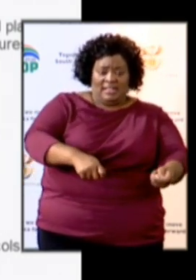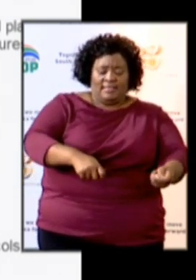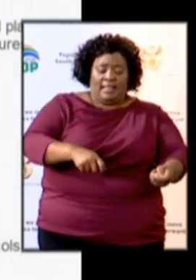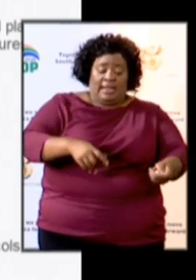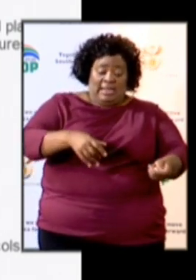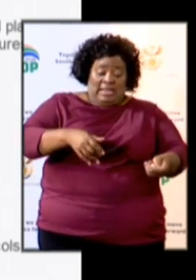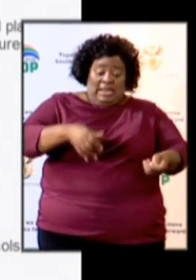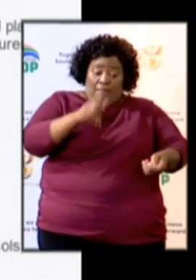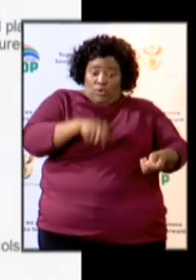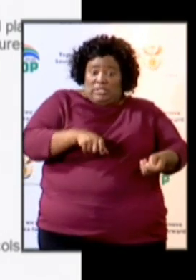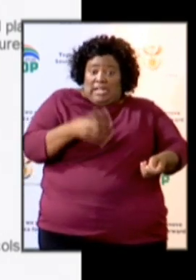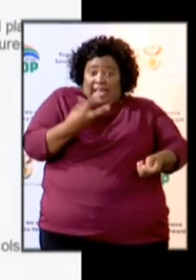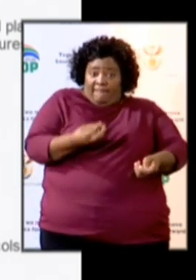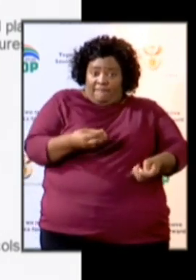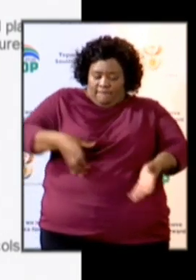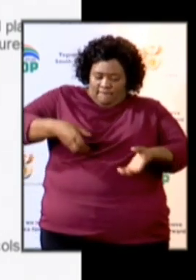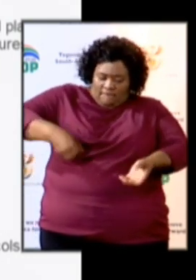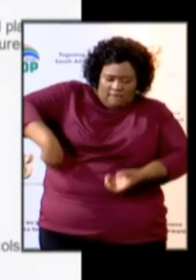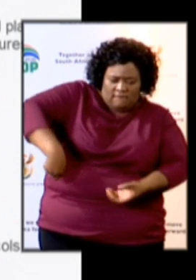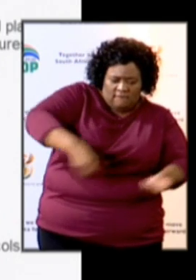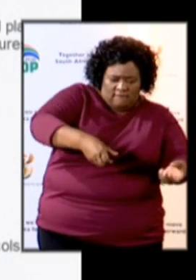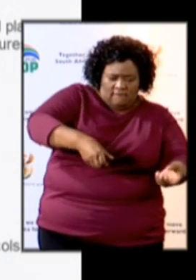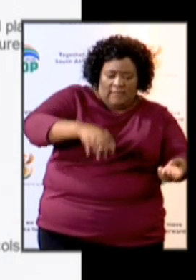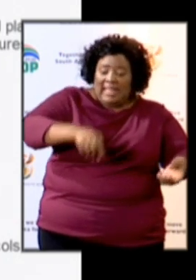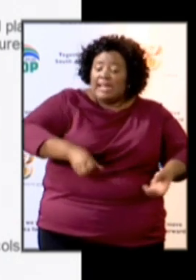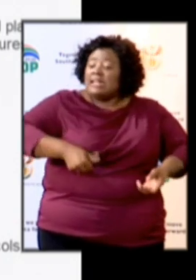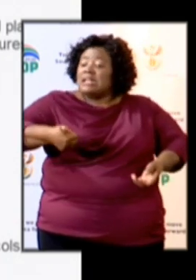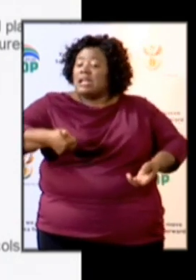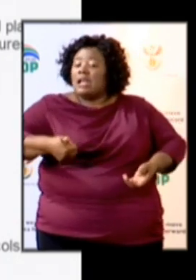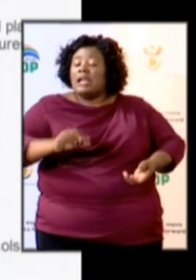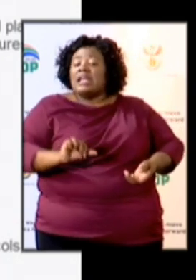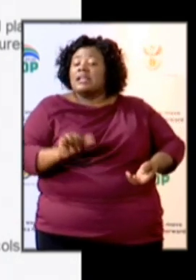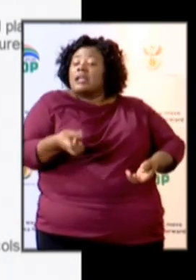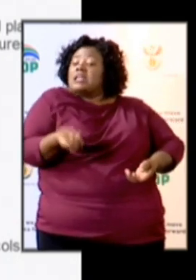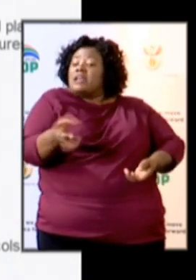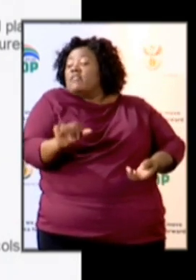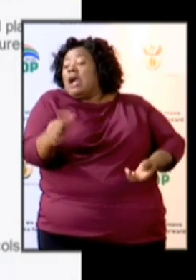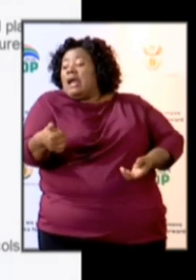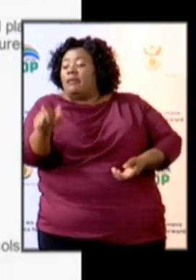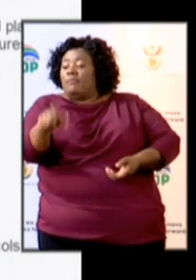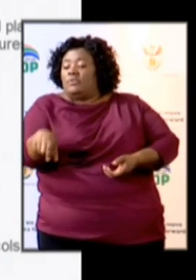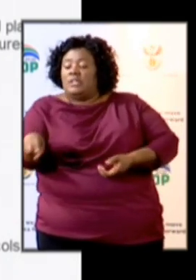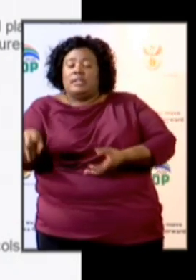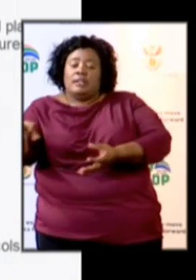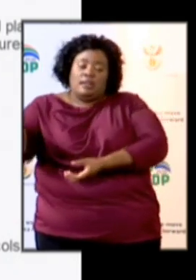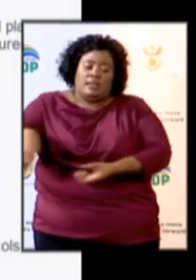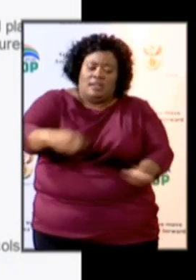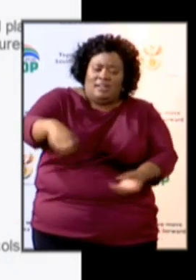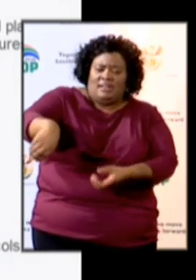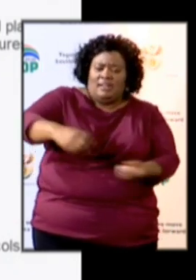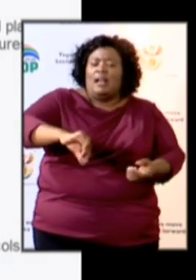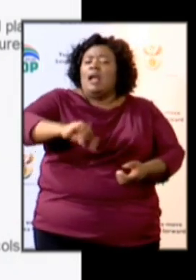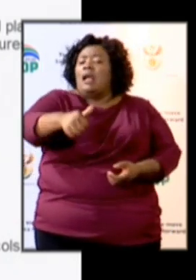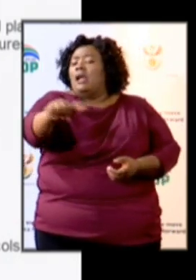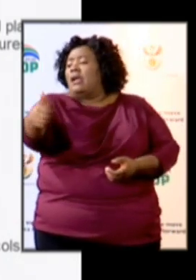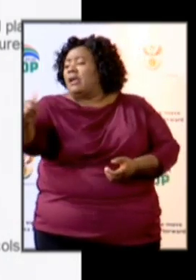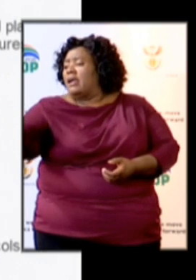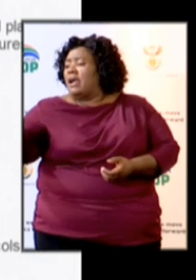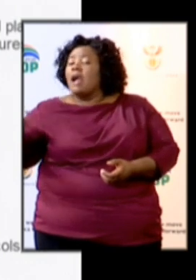leaves corona on that spade, probably all those who have touched that spade might end up with it.